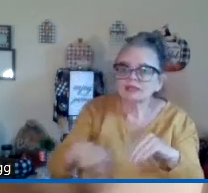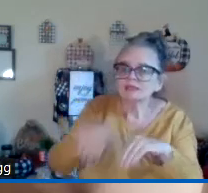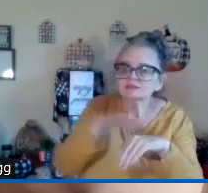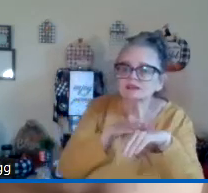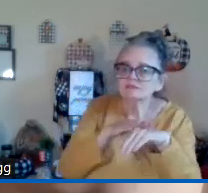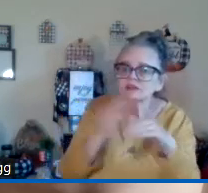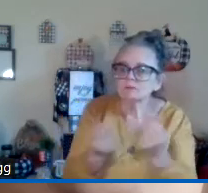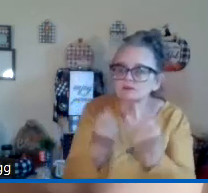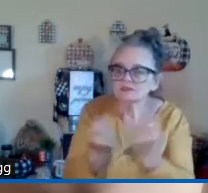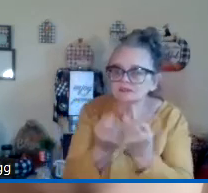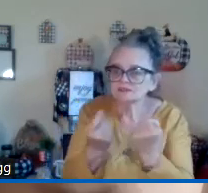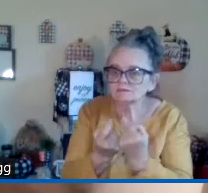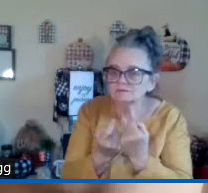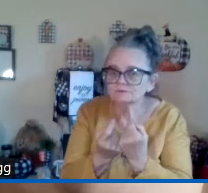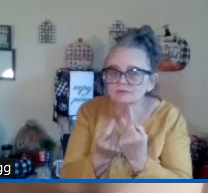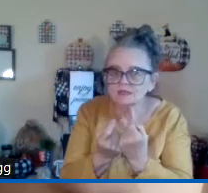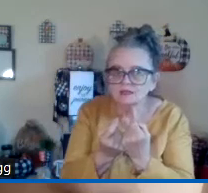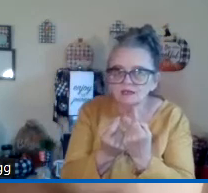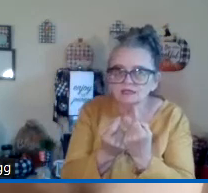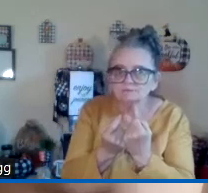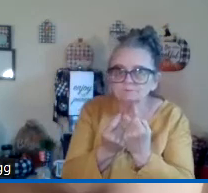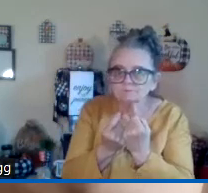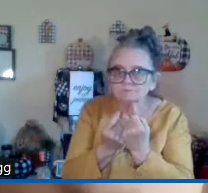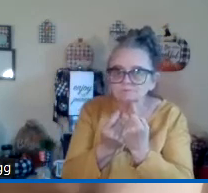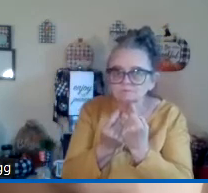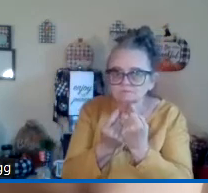but we can't cover up our sin.